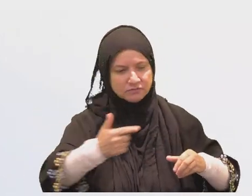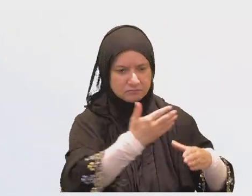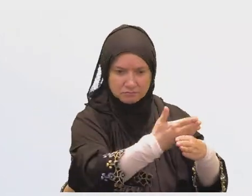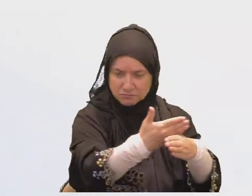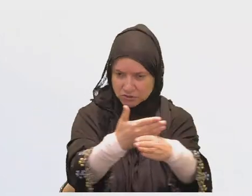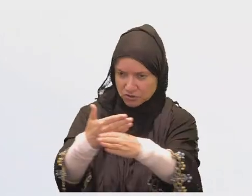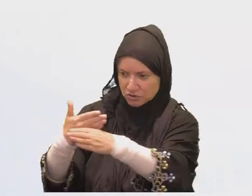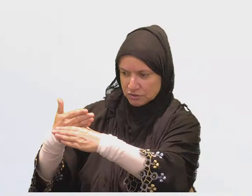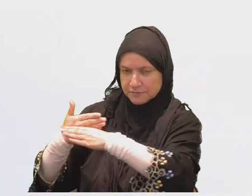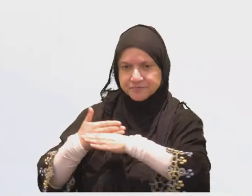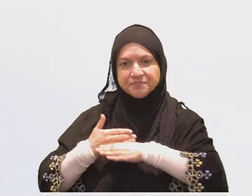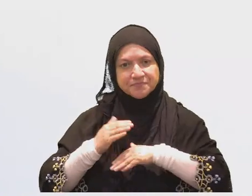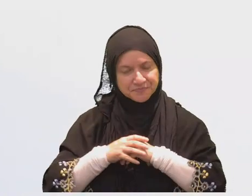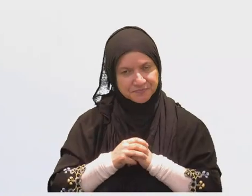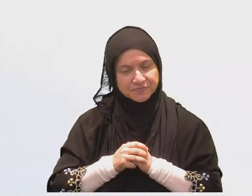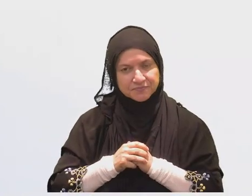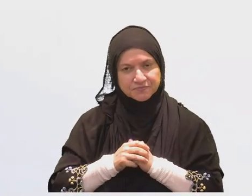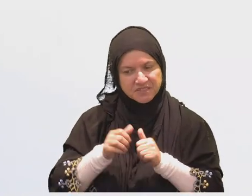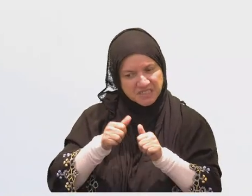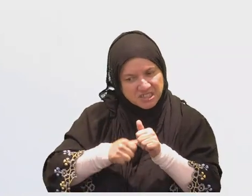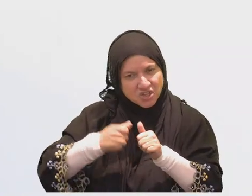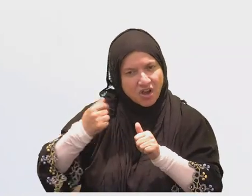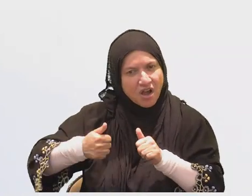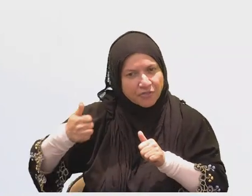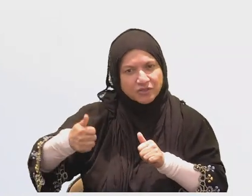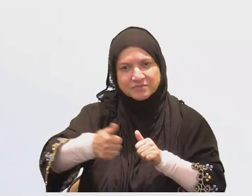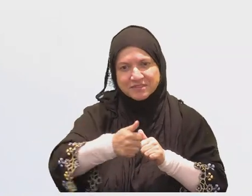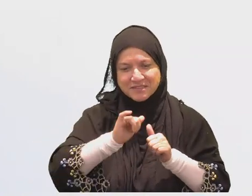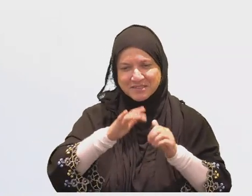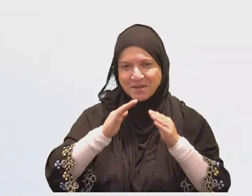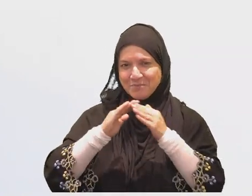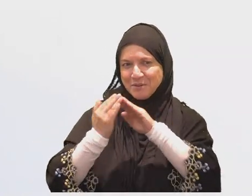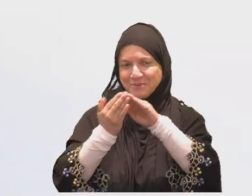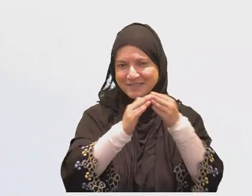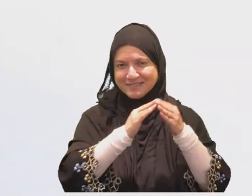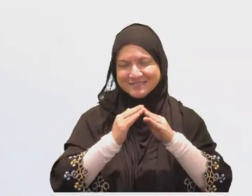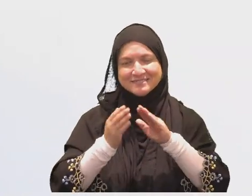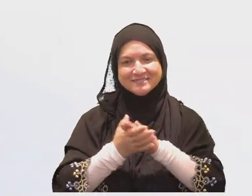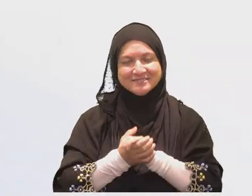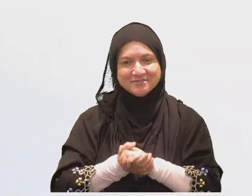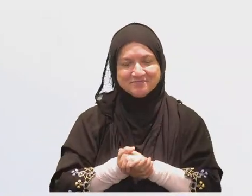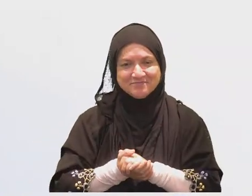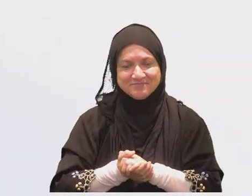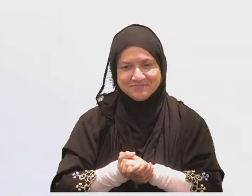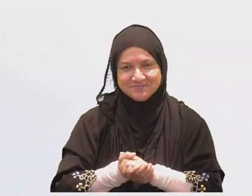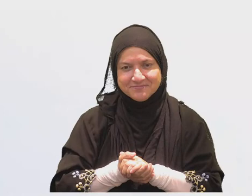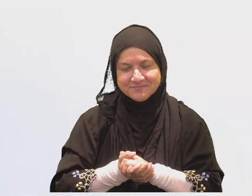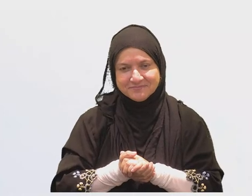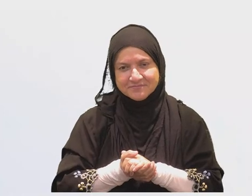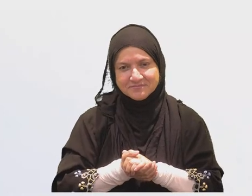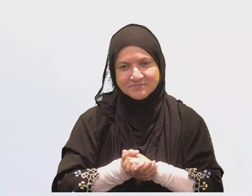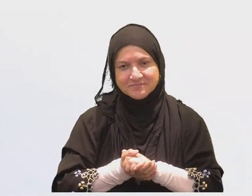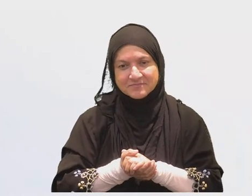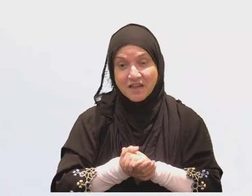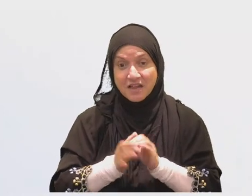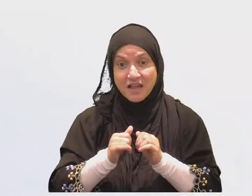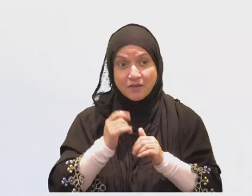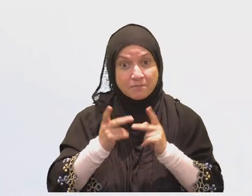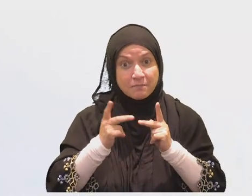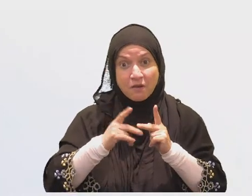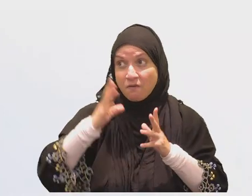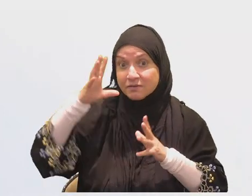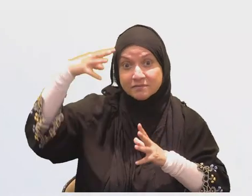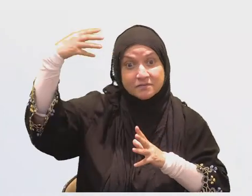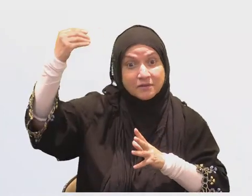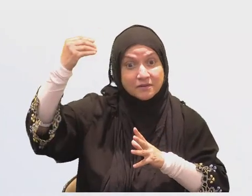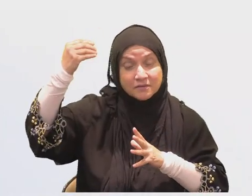a community that will be a refuge in a sea of madness. That will be a light